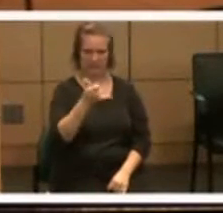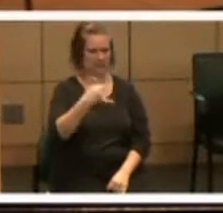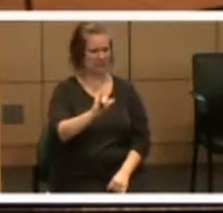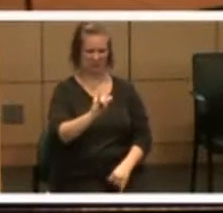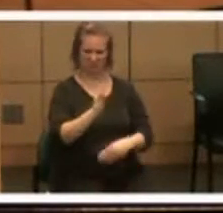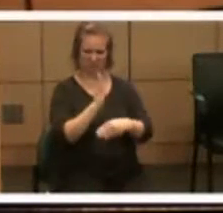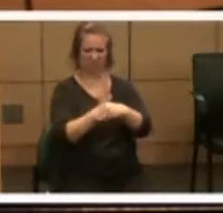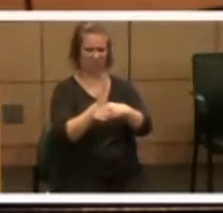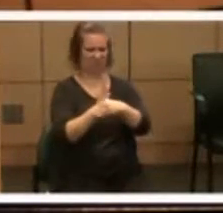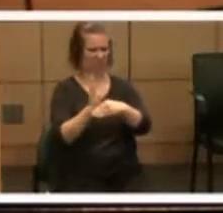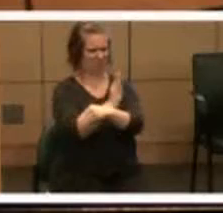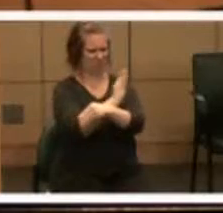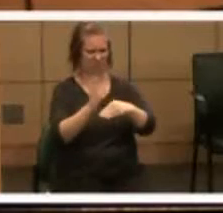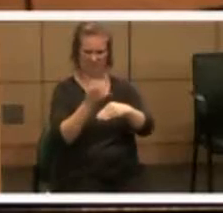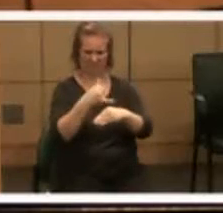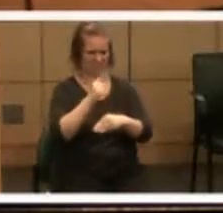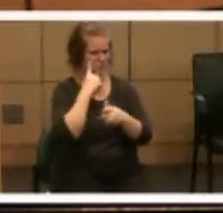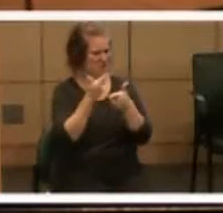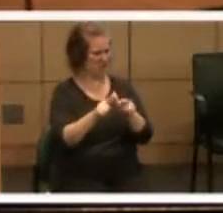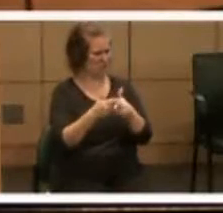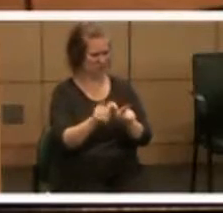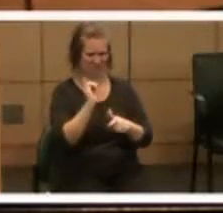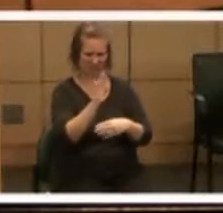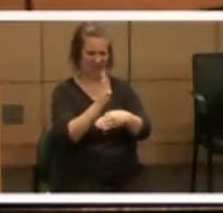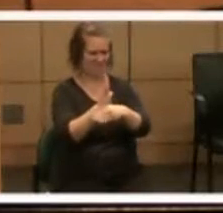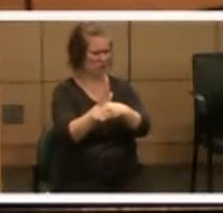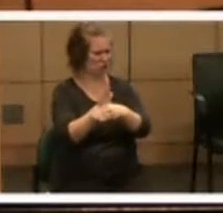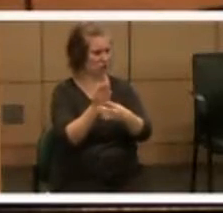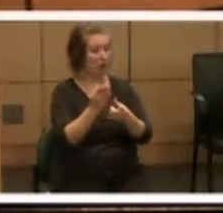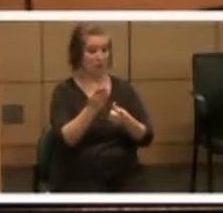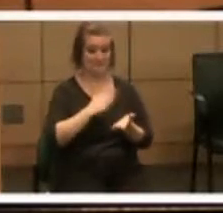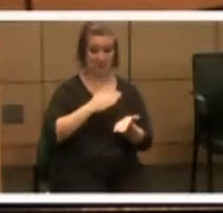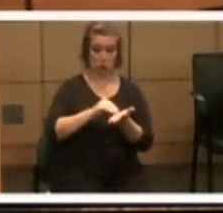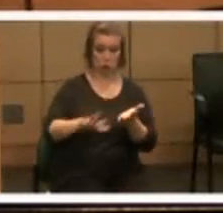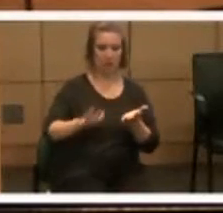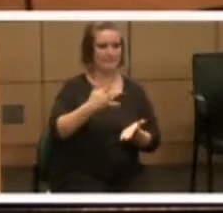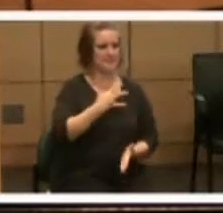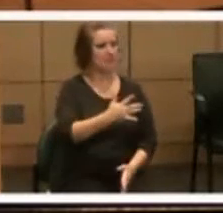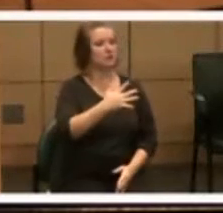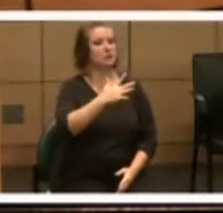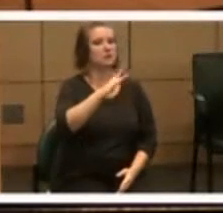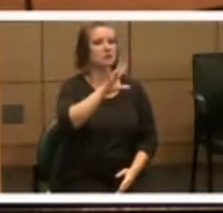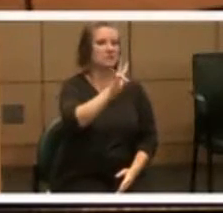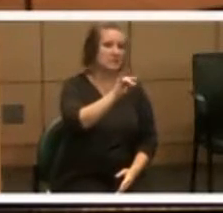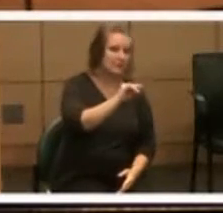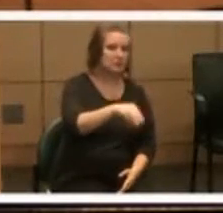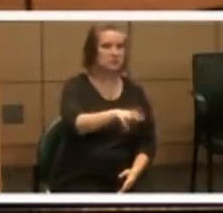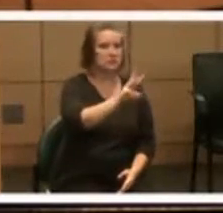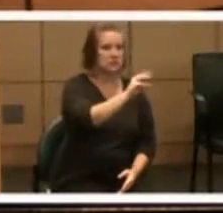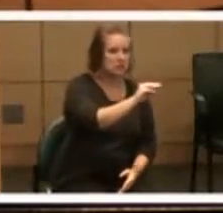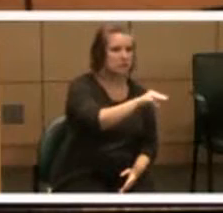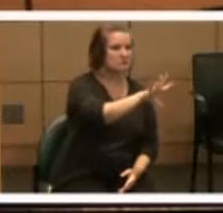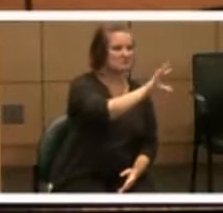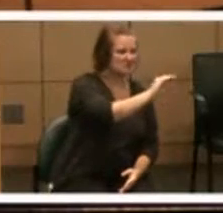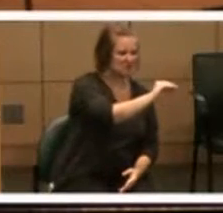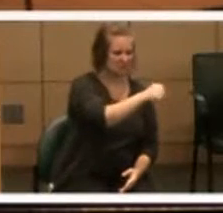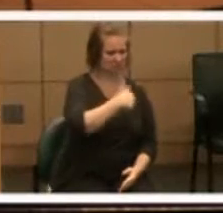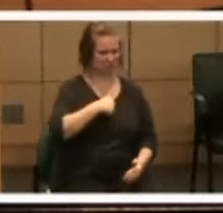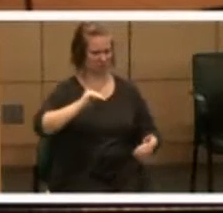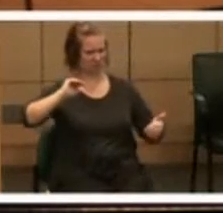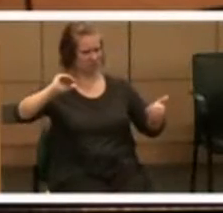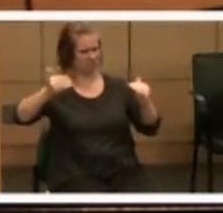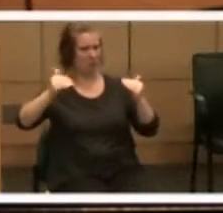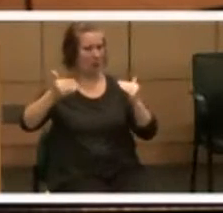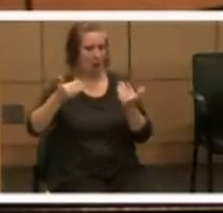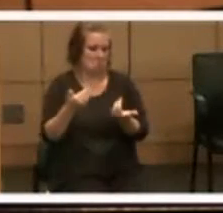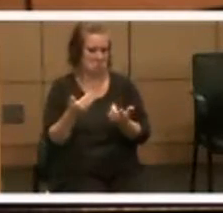average range for yes. language. So right. You know, the students I see are 70s, 60s, 50s. So I look at that, and it doesn't terrify